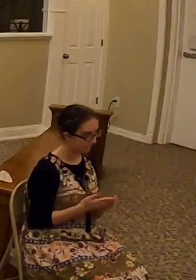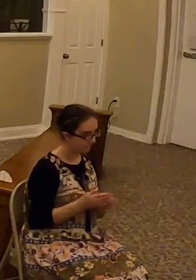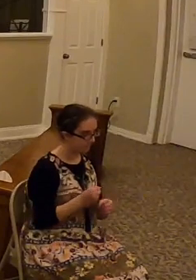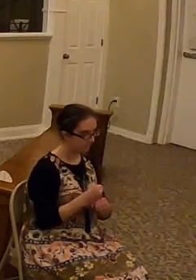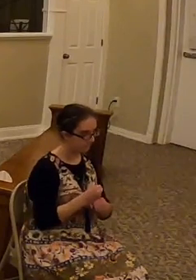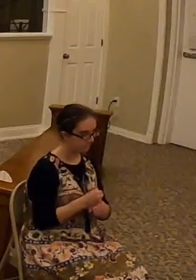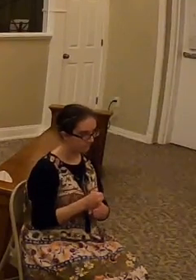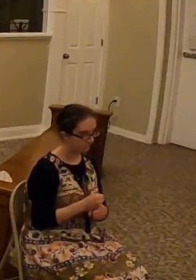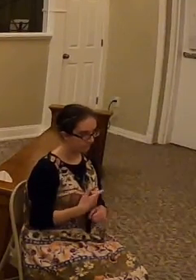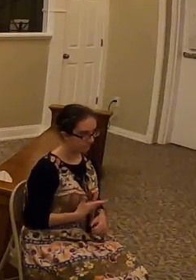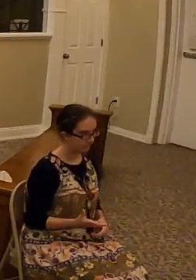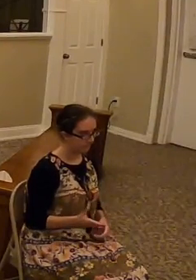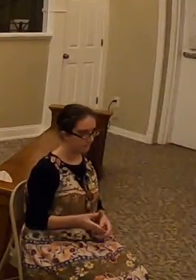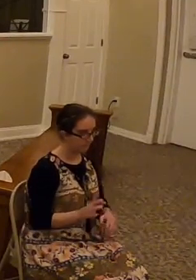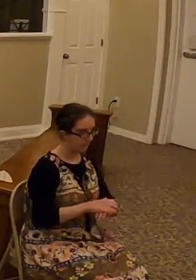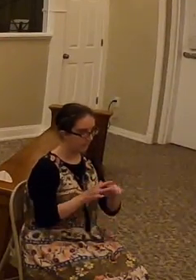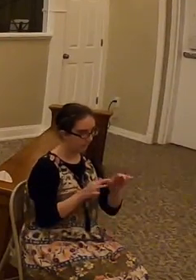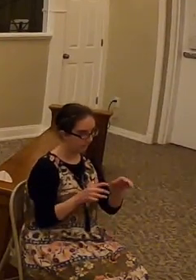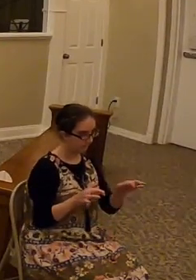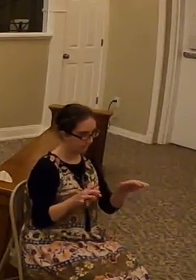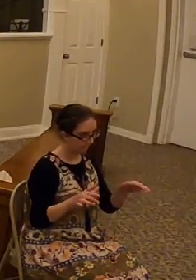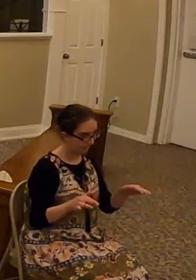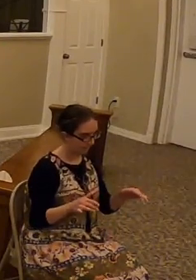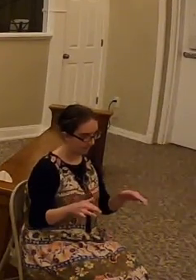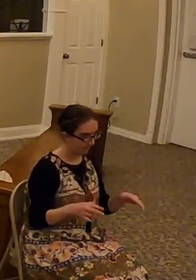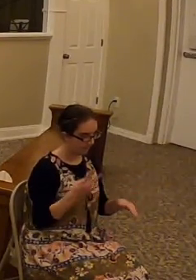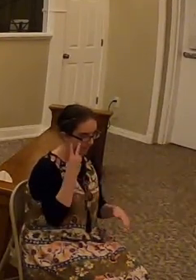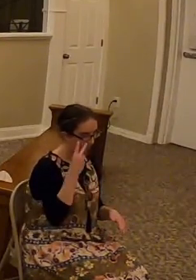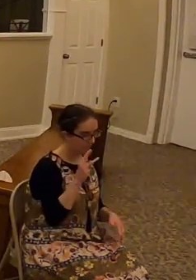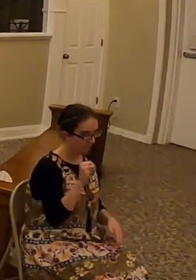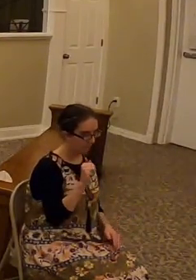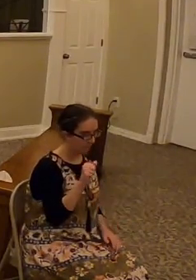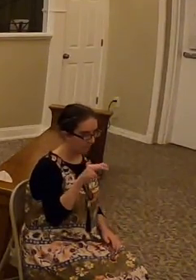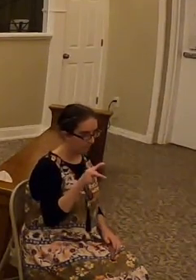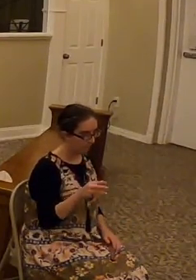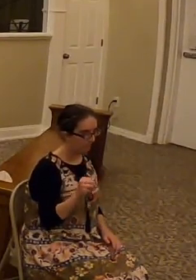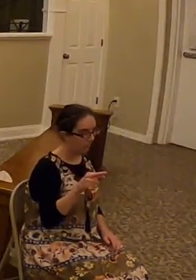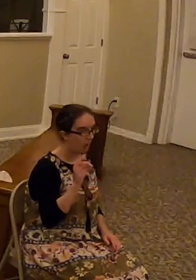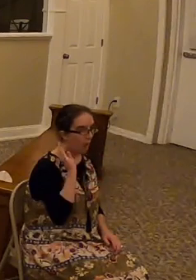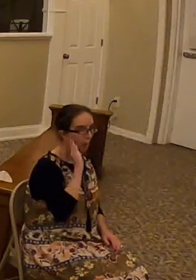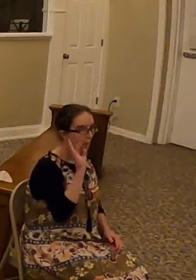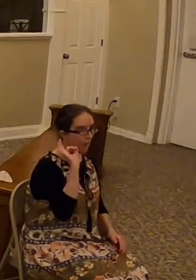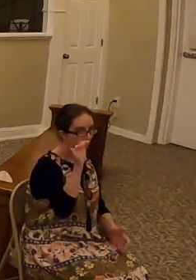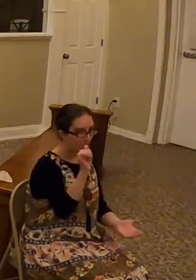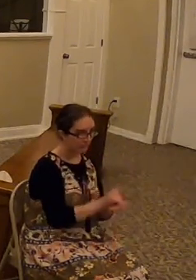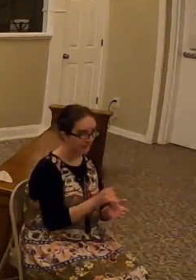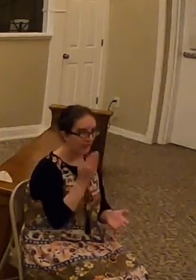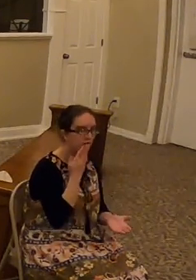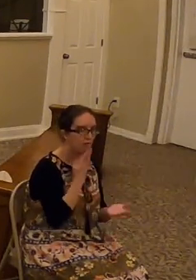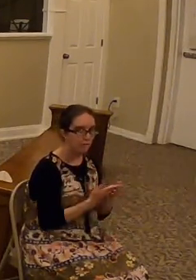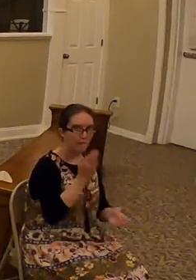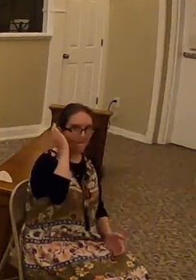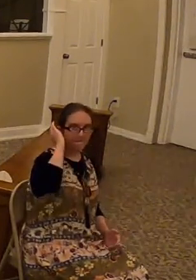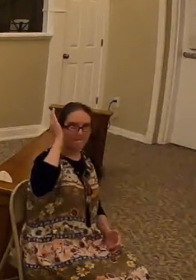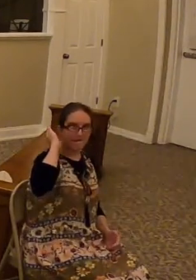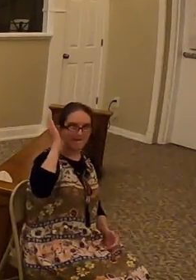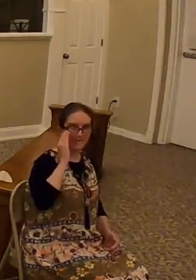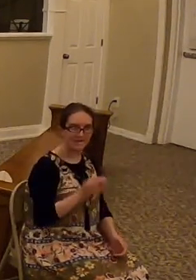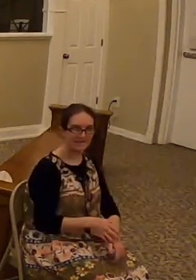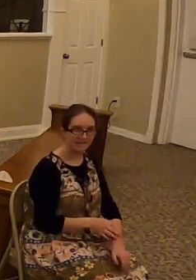don't make things up to preach. I don't get on the internet and watch Mark Morgan and say, "Man, I'm going to preach that. That's a good message." Woo!